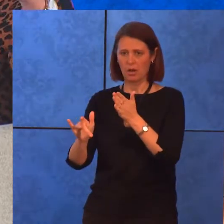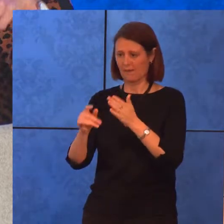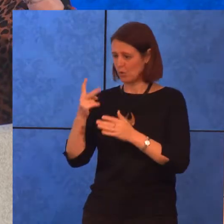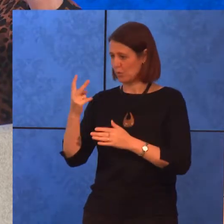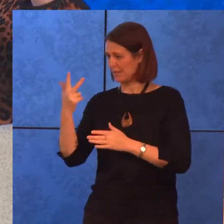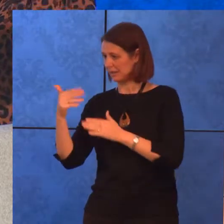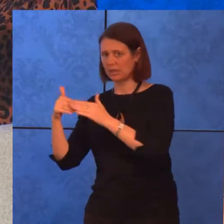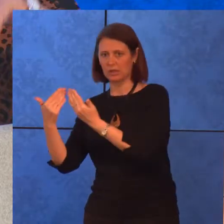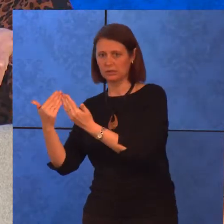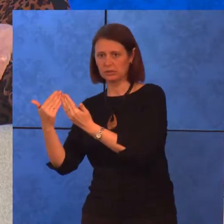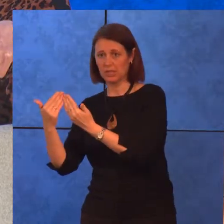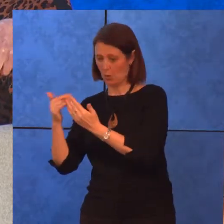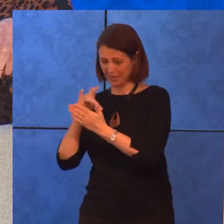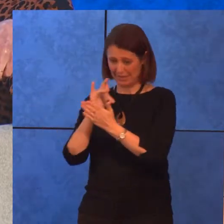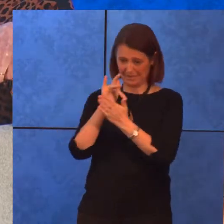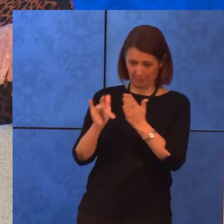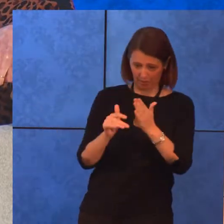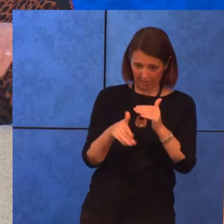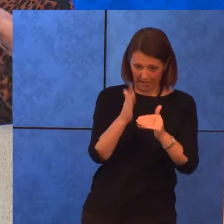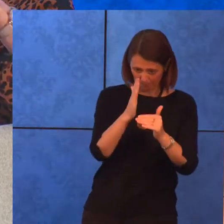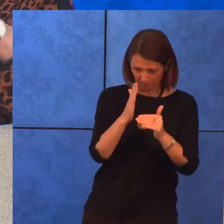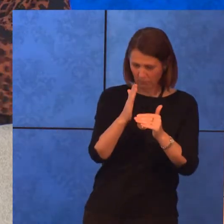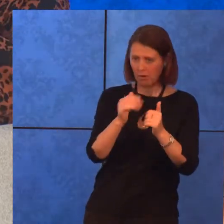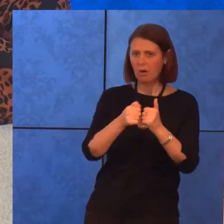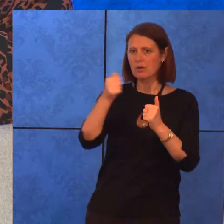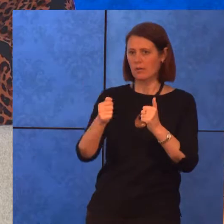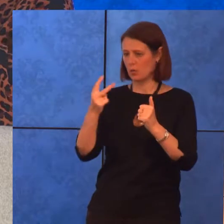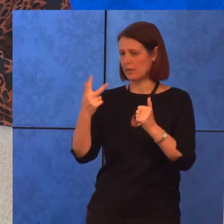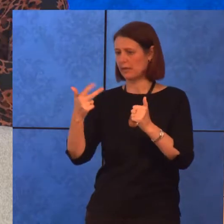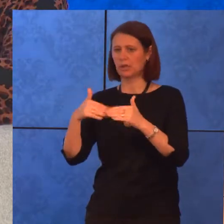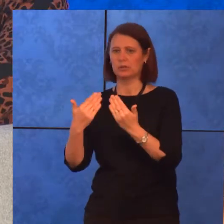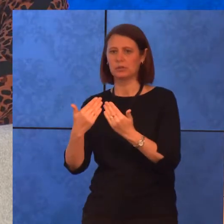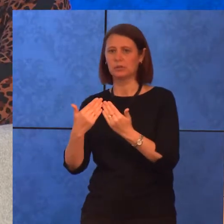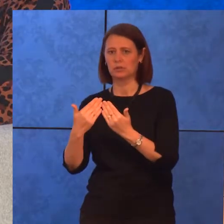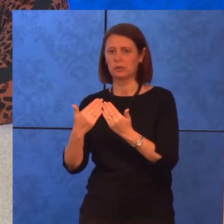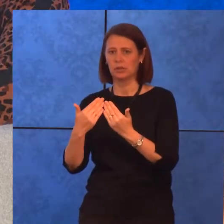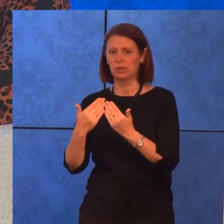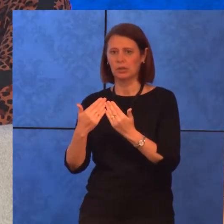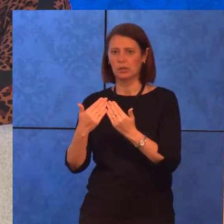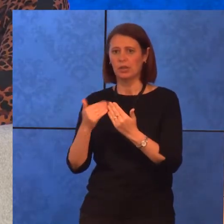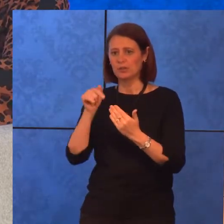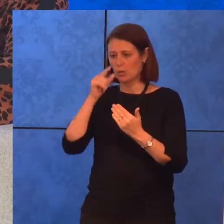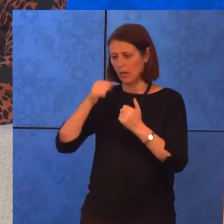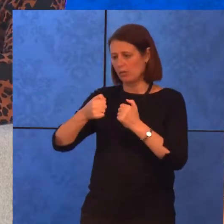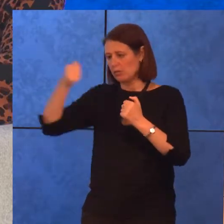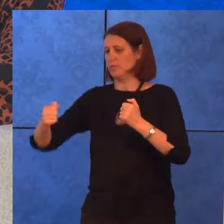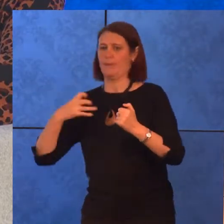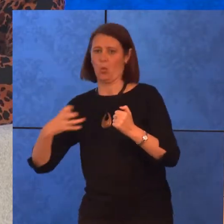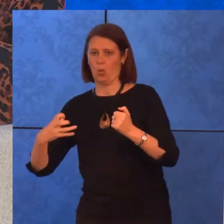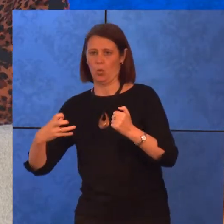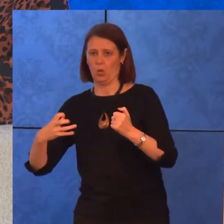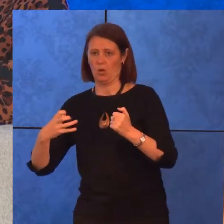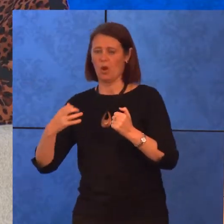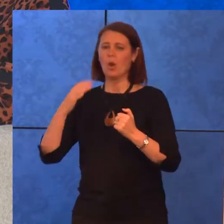days, even when the expiry date was due. And that's got the ability to be further extended when we